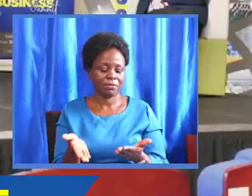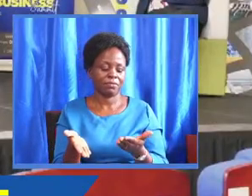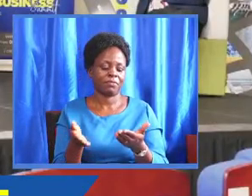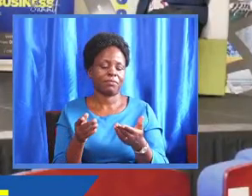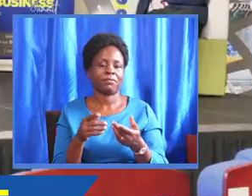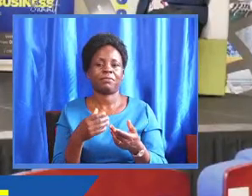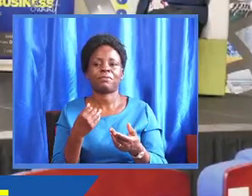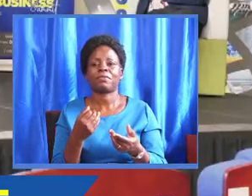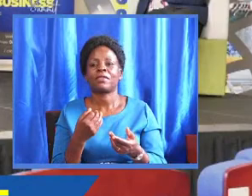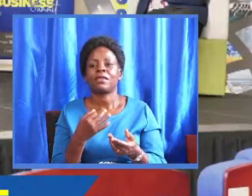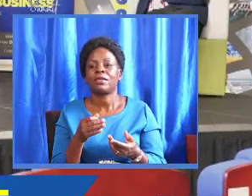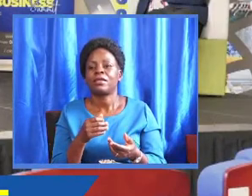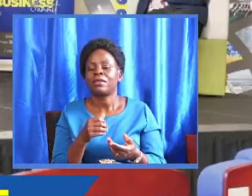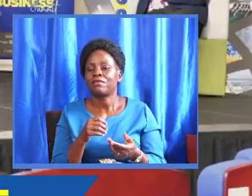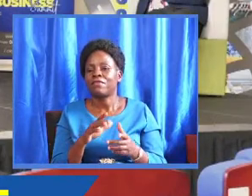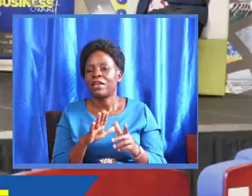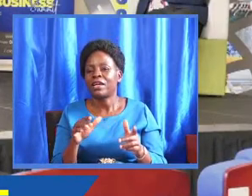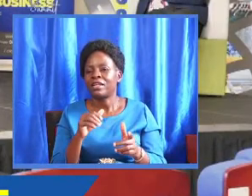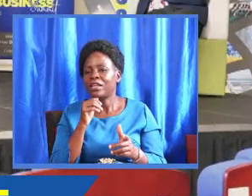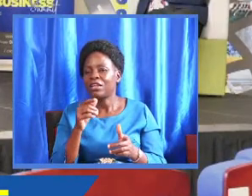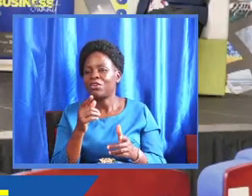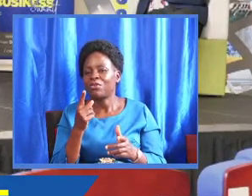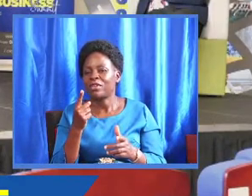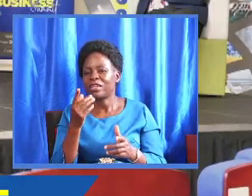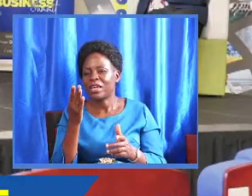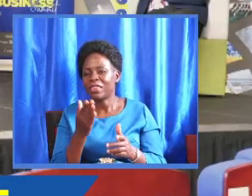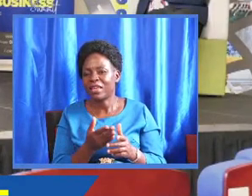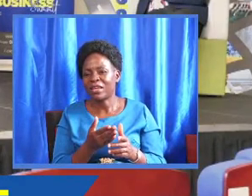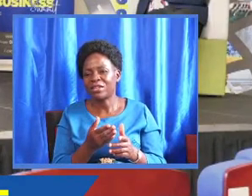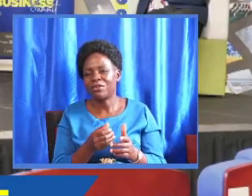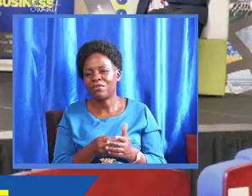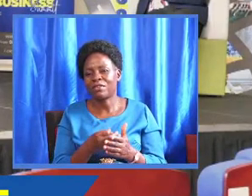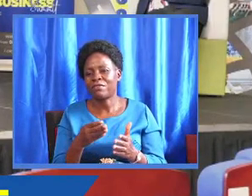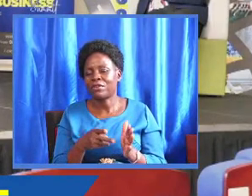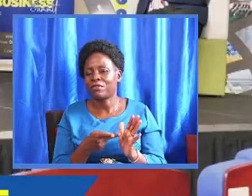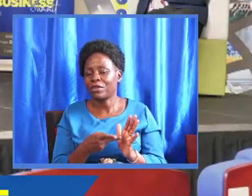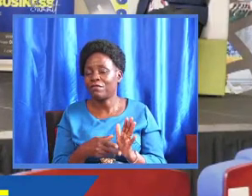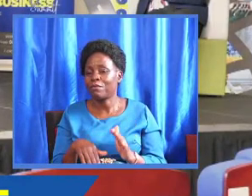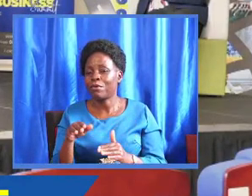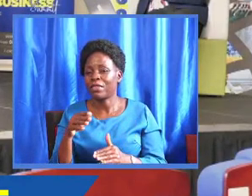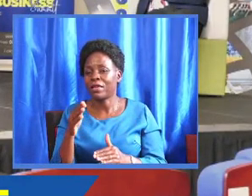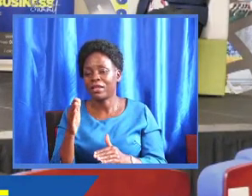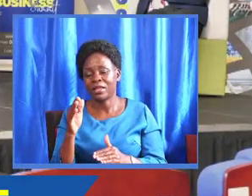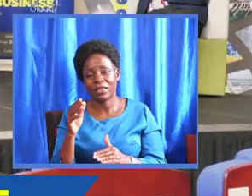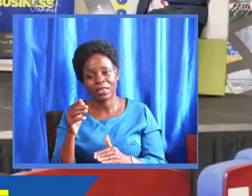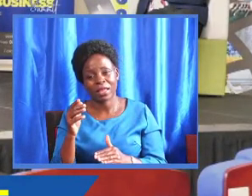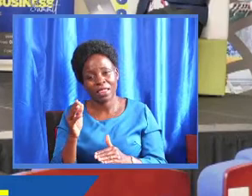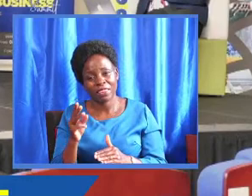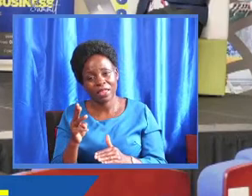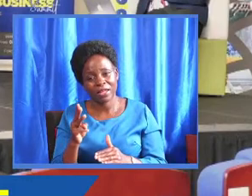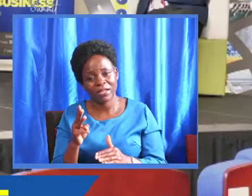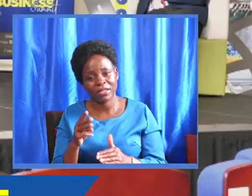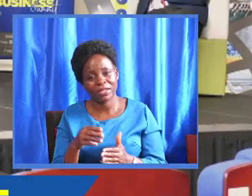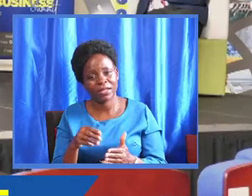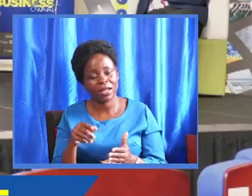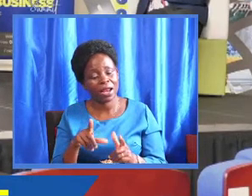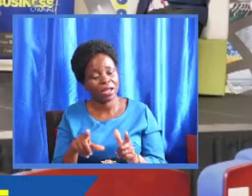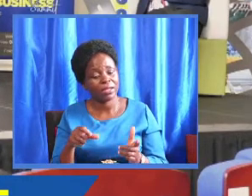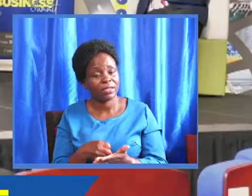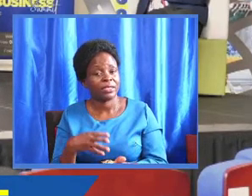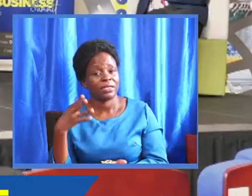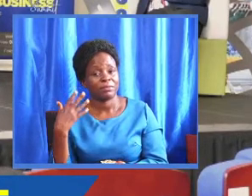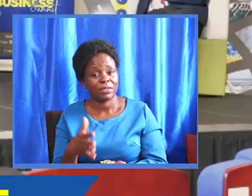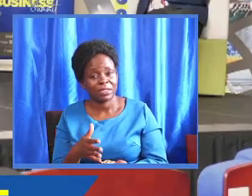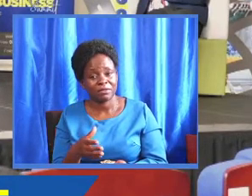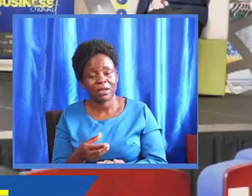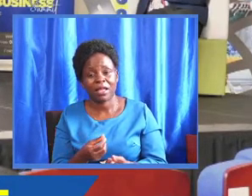If land is not a third of the value of the project, if it's more than a third of the value of the project, then it's too expensive, and